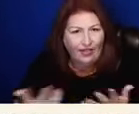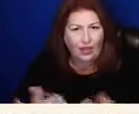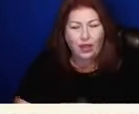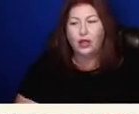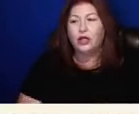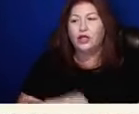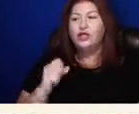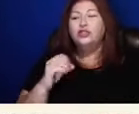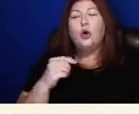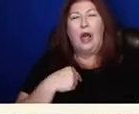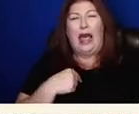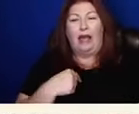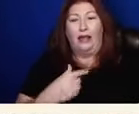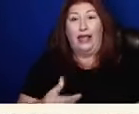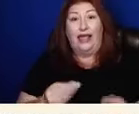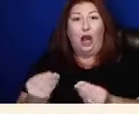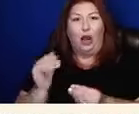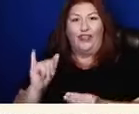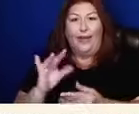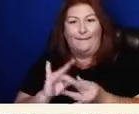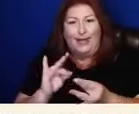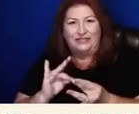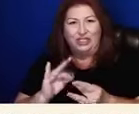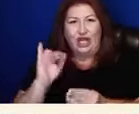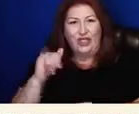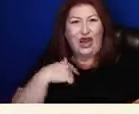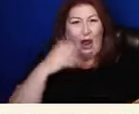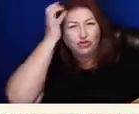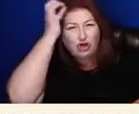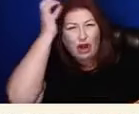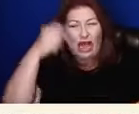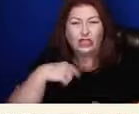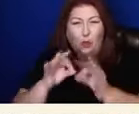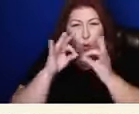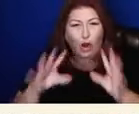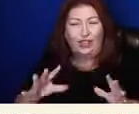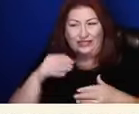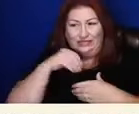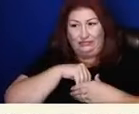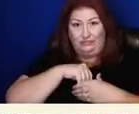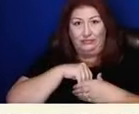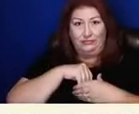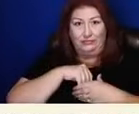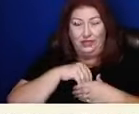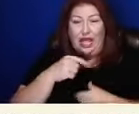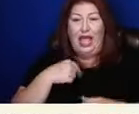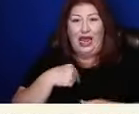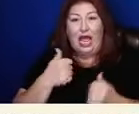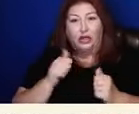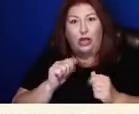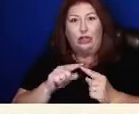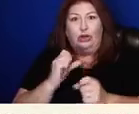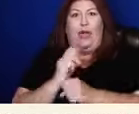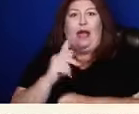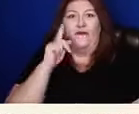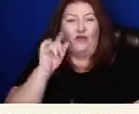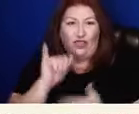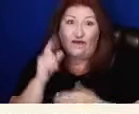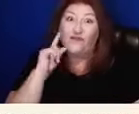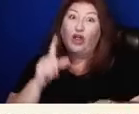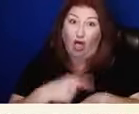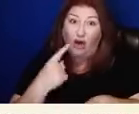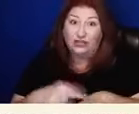I carried this message that I am a piece of trash, I am worthless, and overcompensated for that for a really long time. And